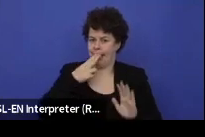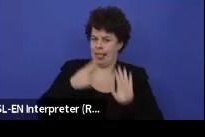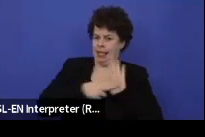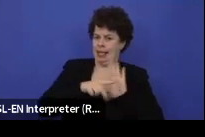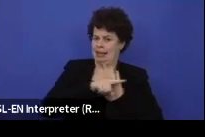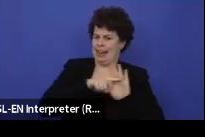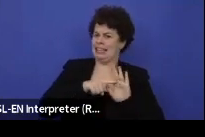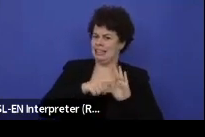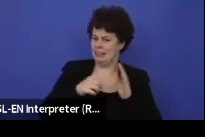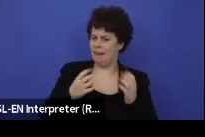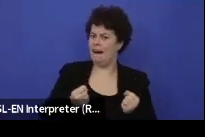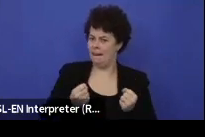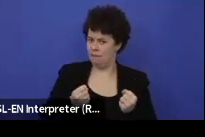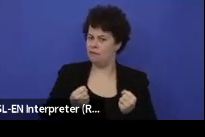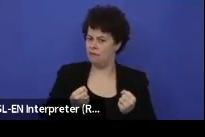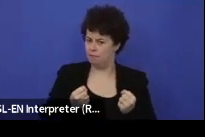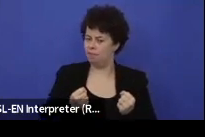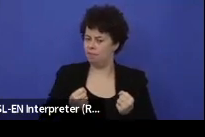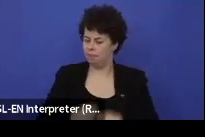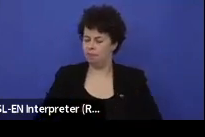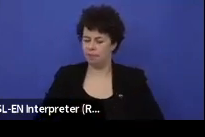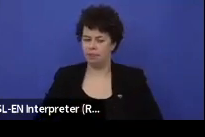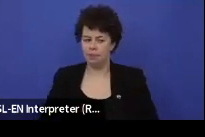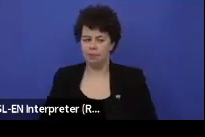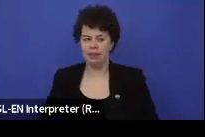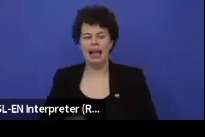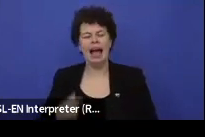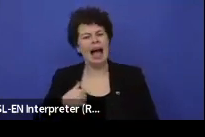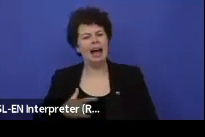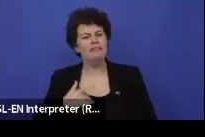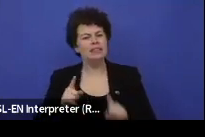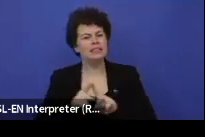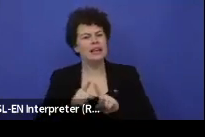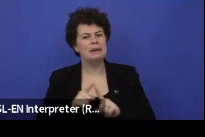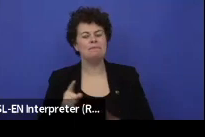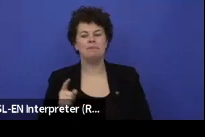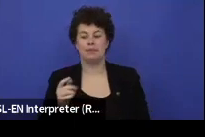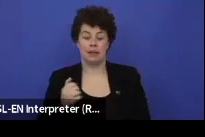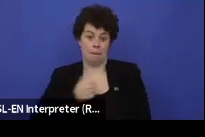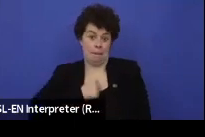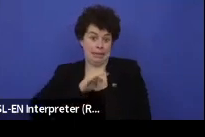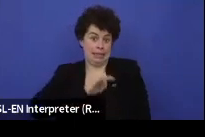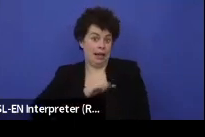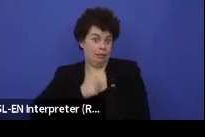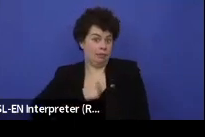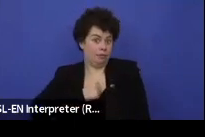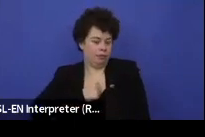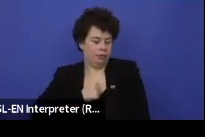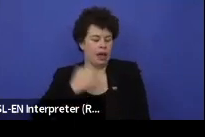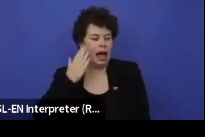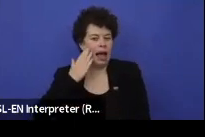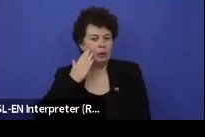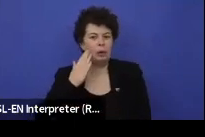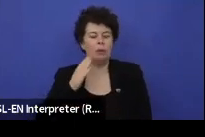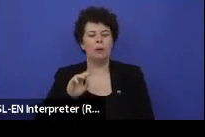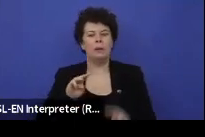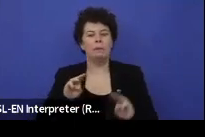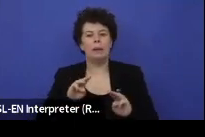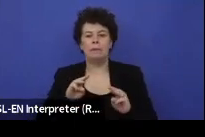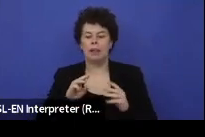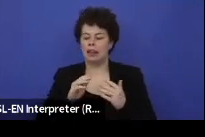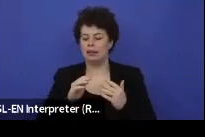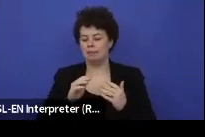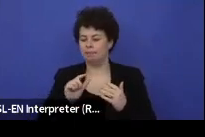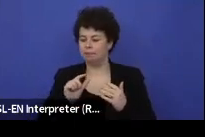think quite often as well, people, when you're younger, I know for myself, it was something,